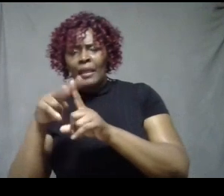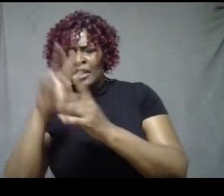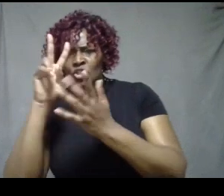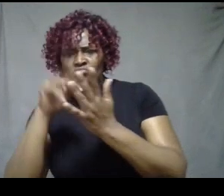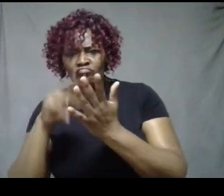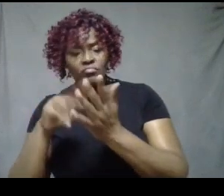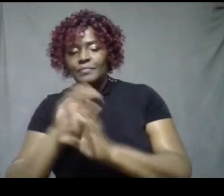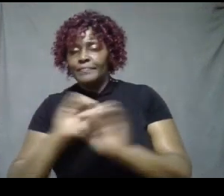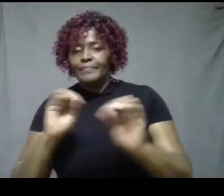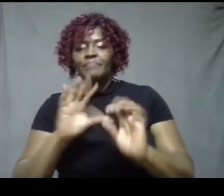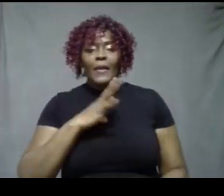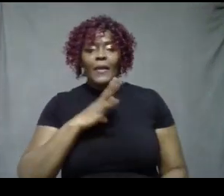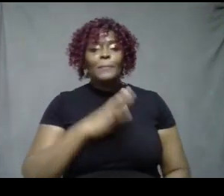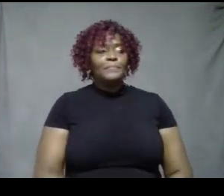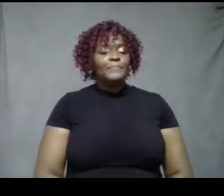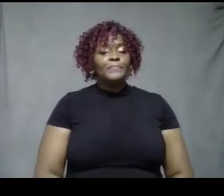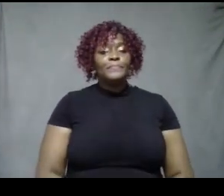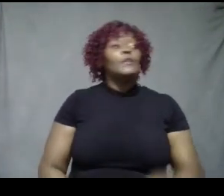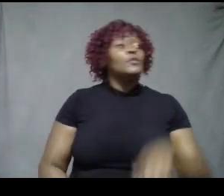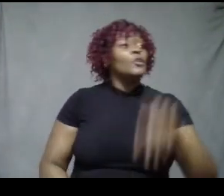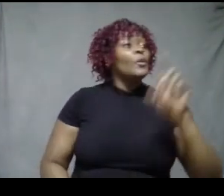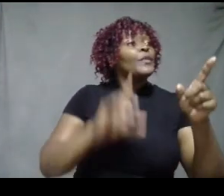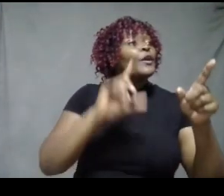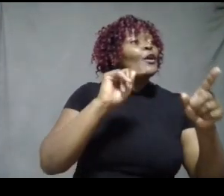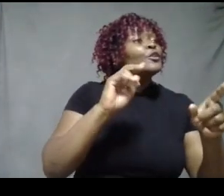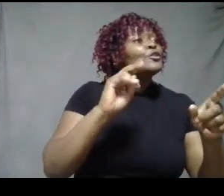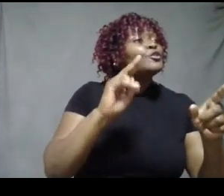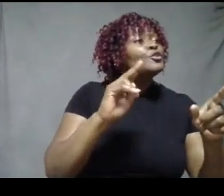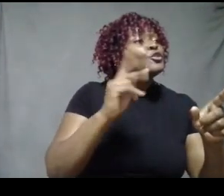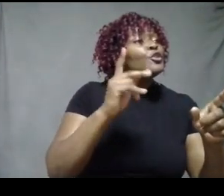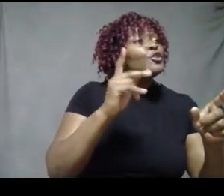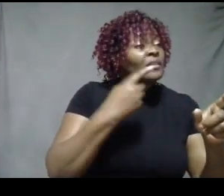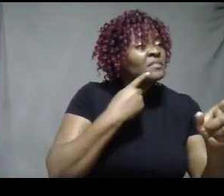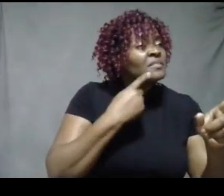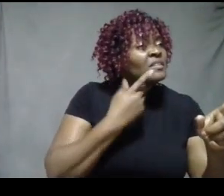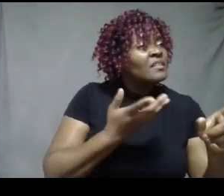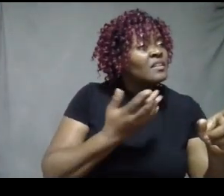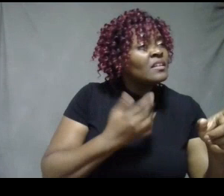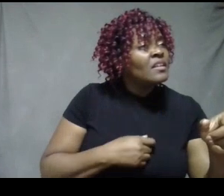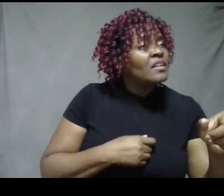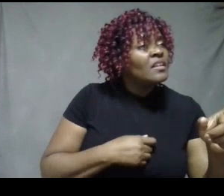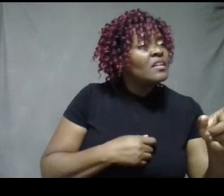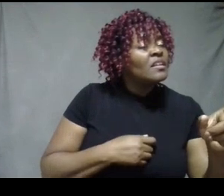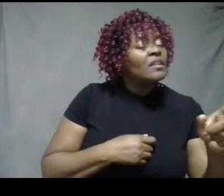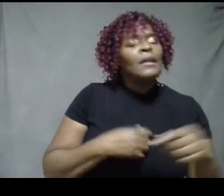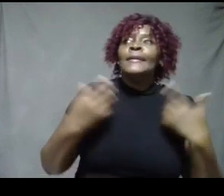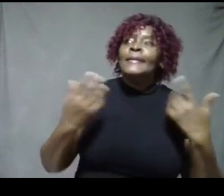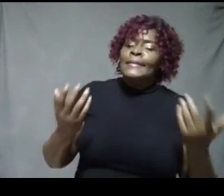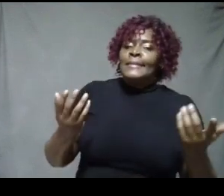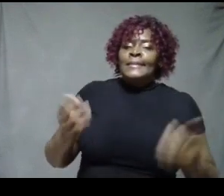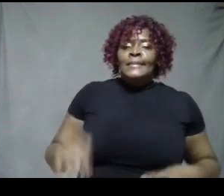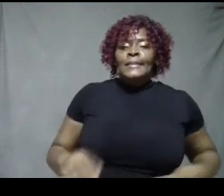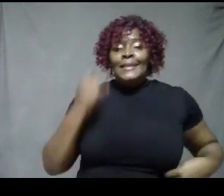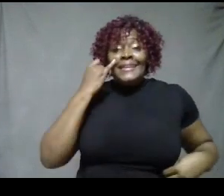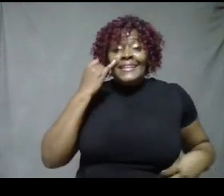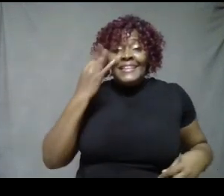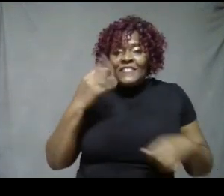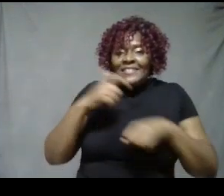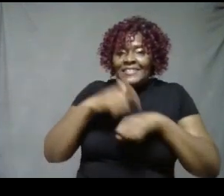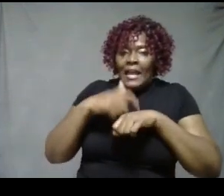good. Commissioner Turkin, you were saying something. Let's address your question first. I mean, if time's a